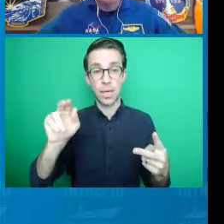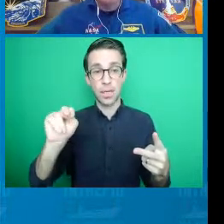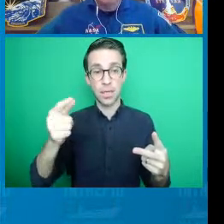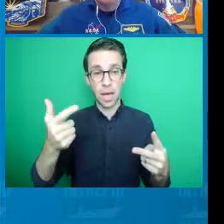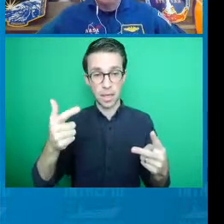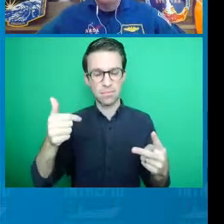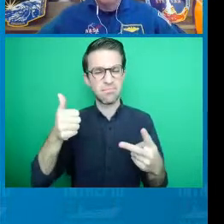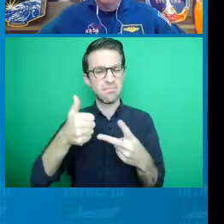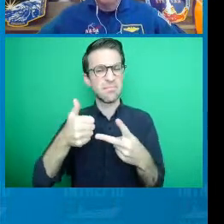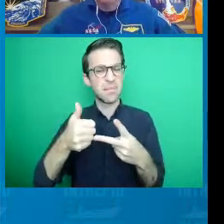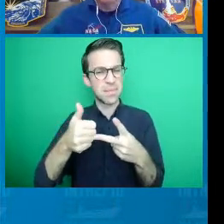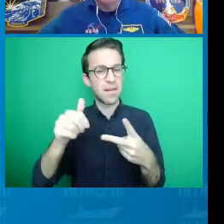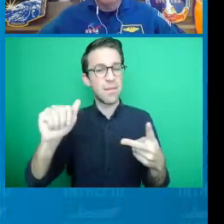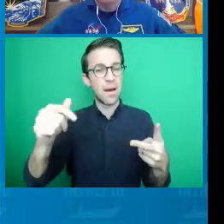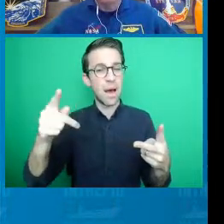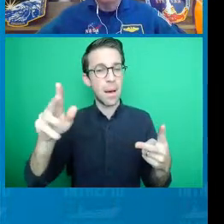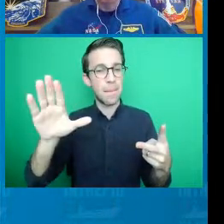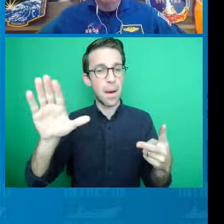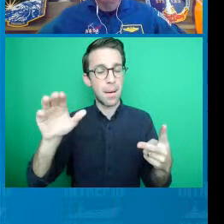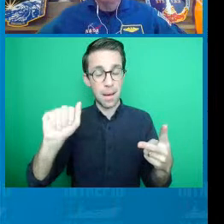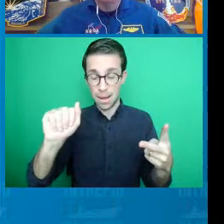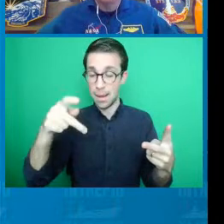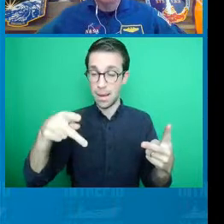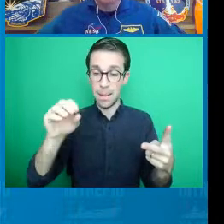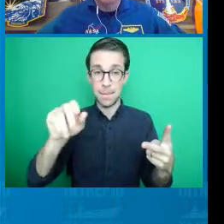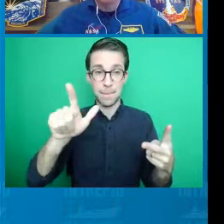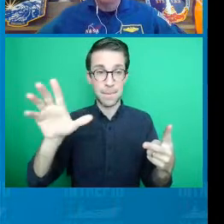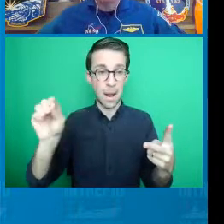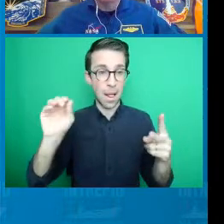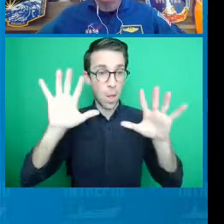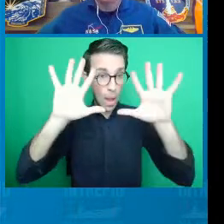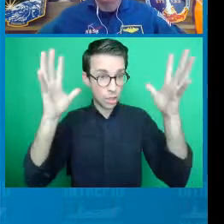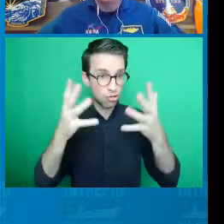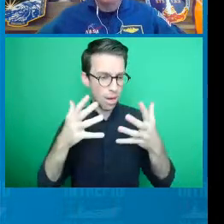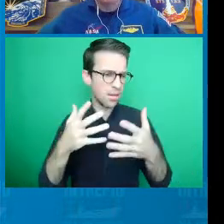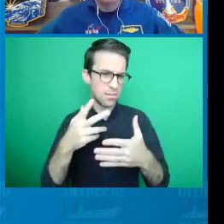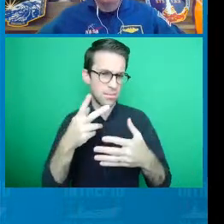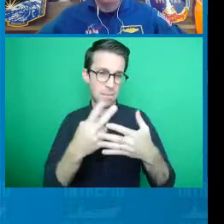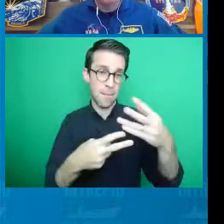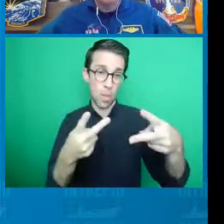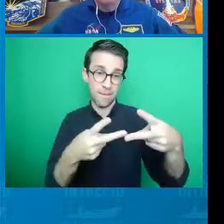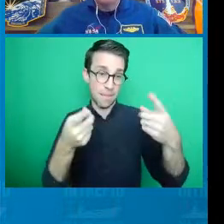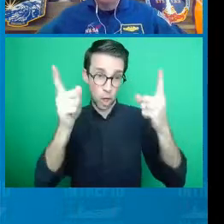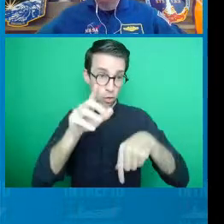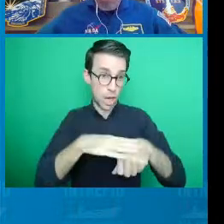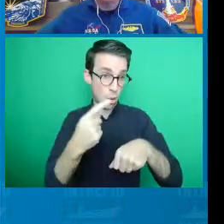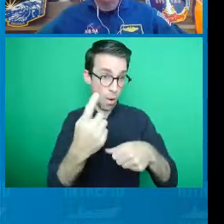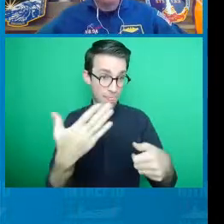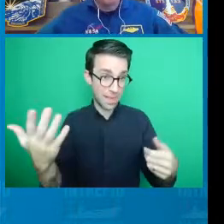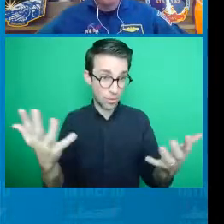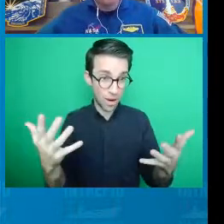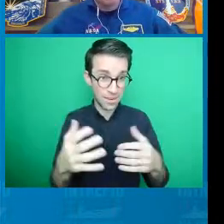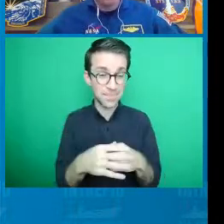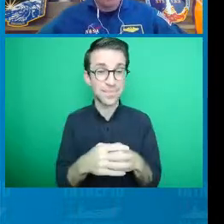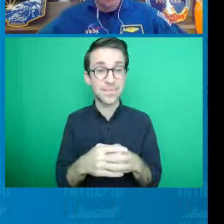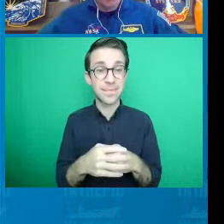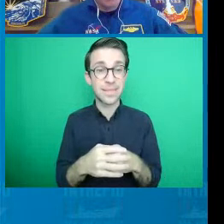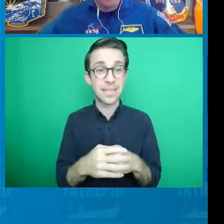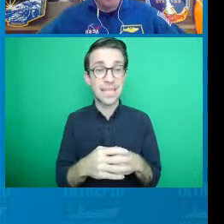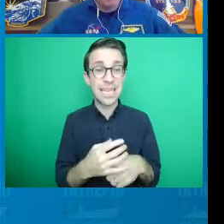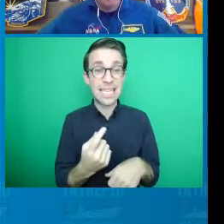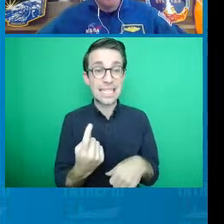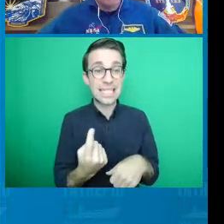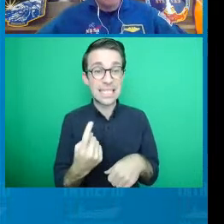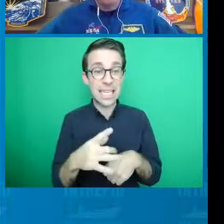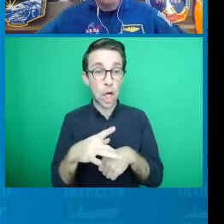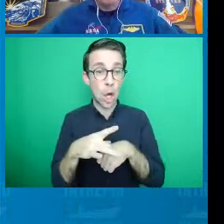Apollo astronaut and shuttle astronaut, just an amazing human being. They both agree on at least one thing, which is single planet species don't